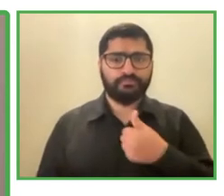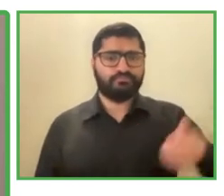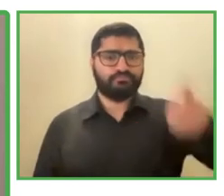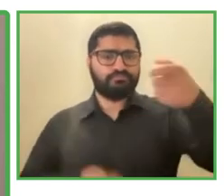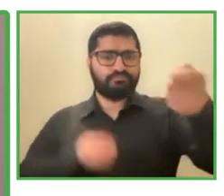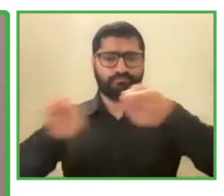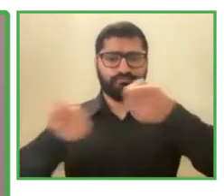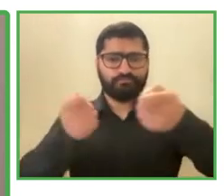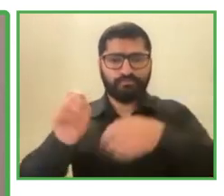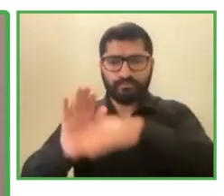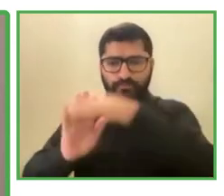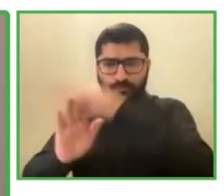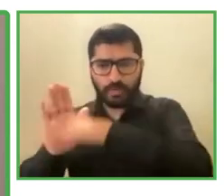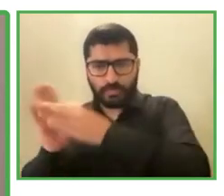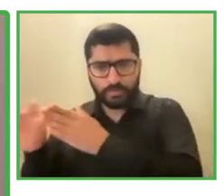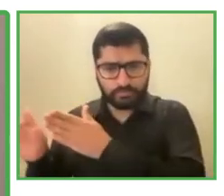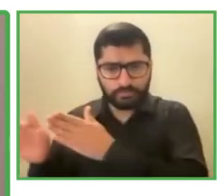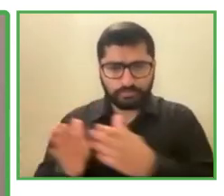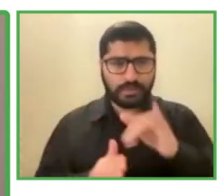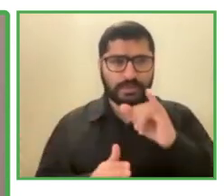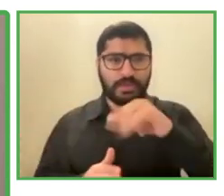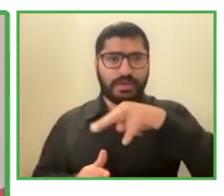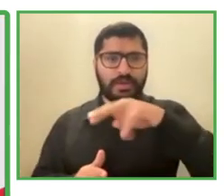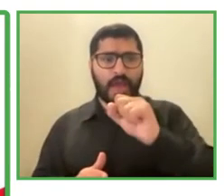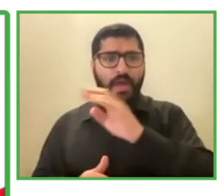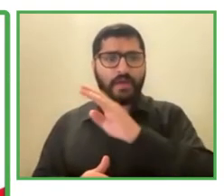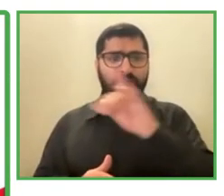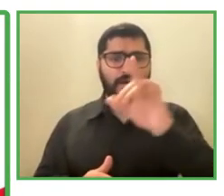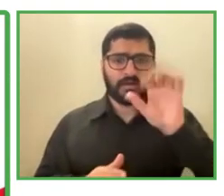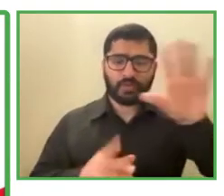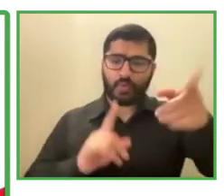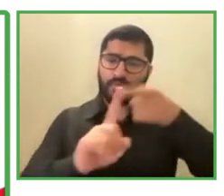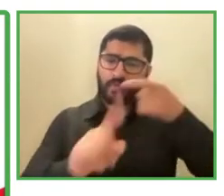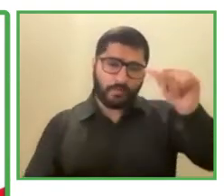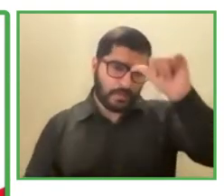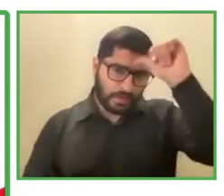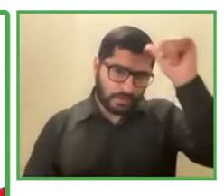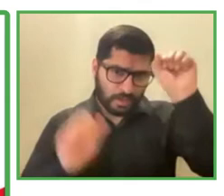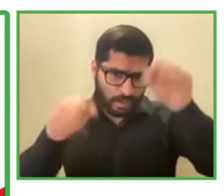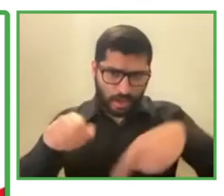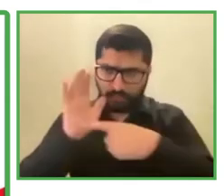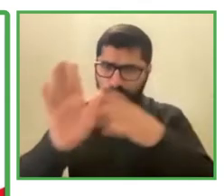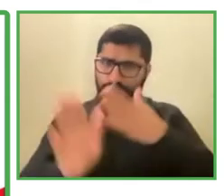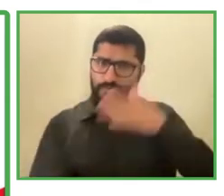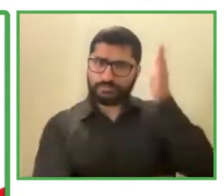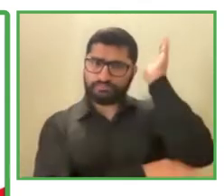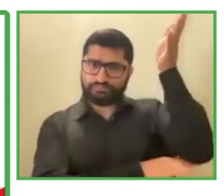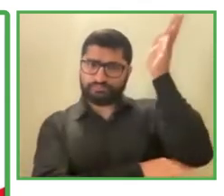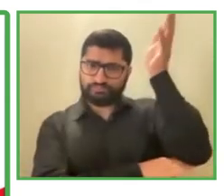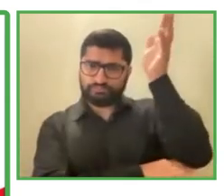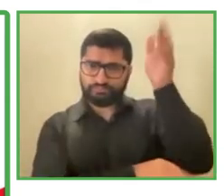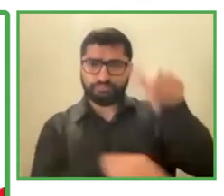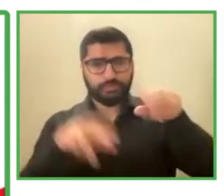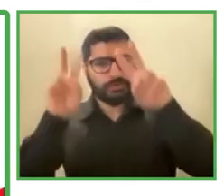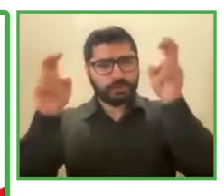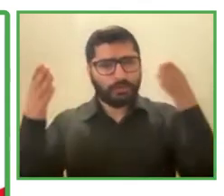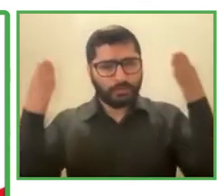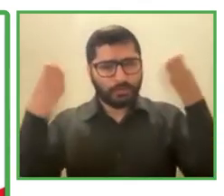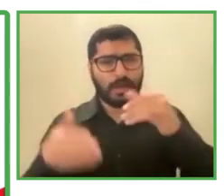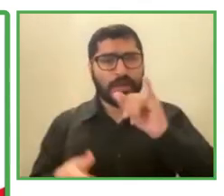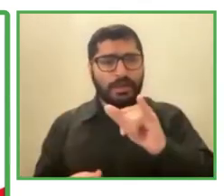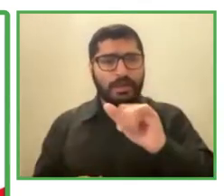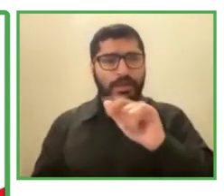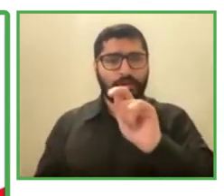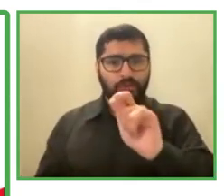be presenting the iTool, which is for educate yourself easily. It's a